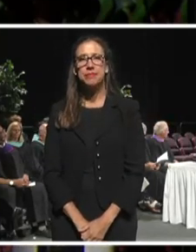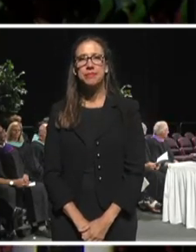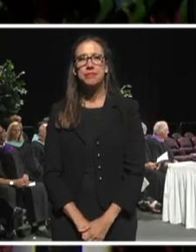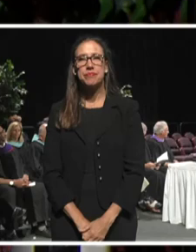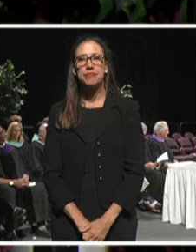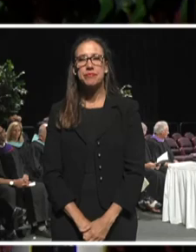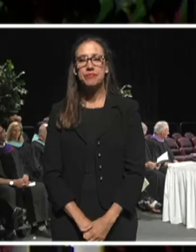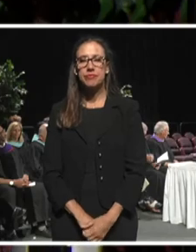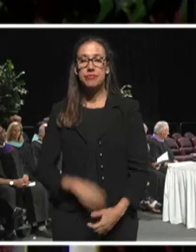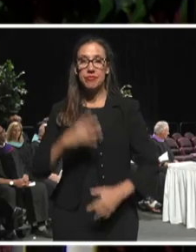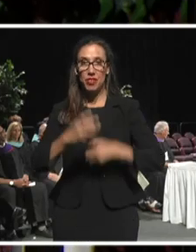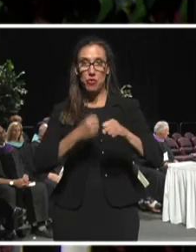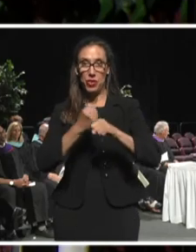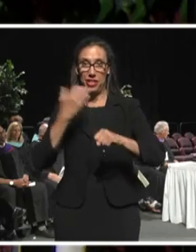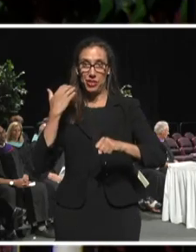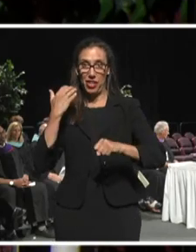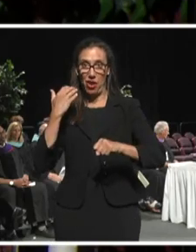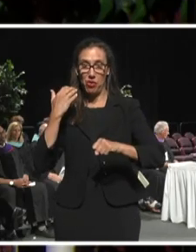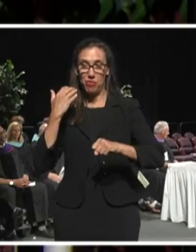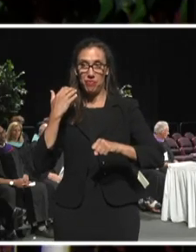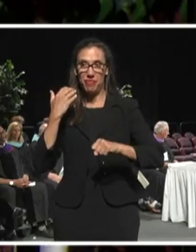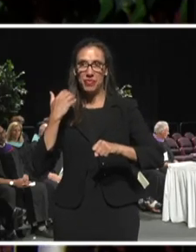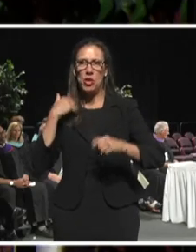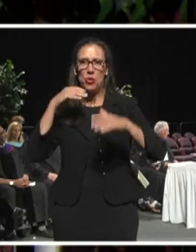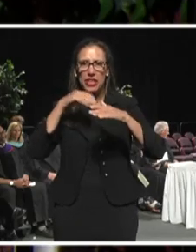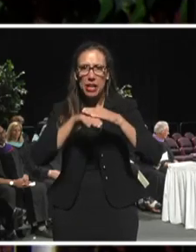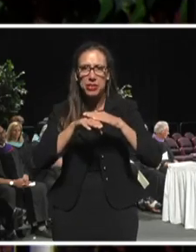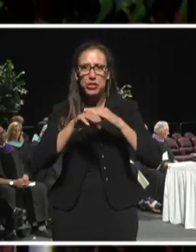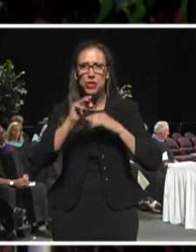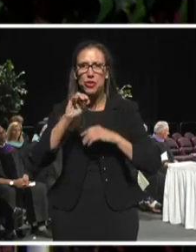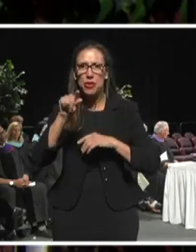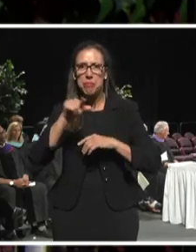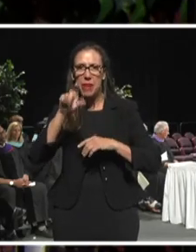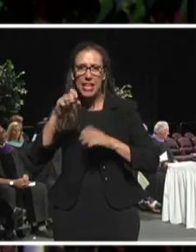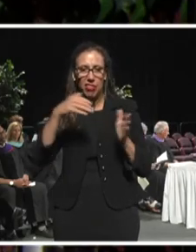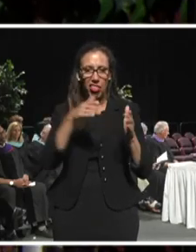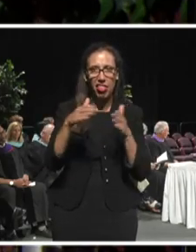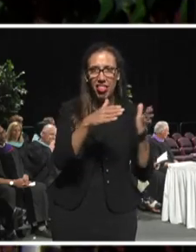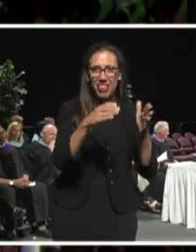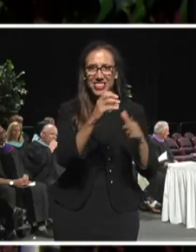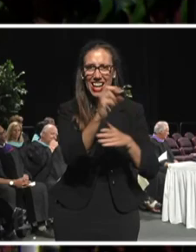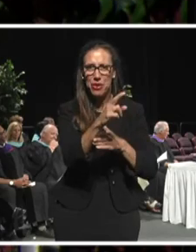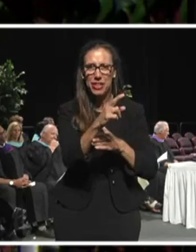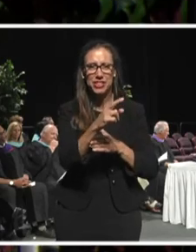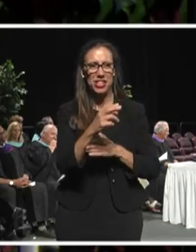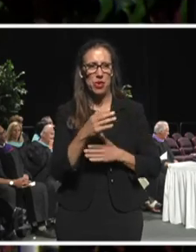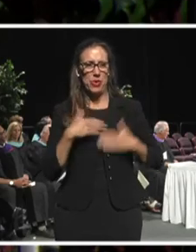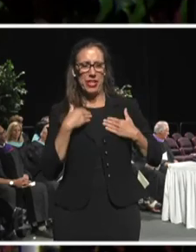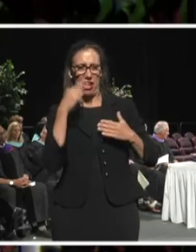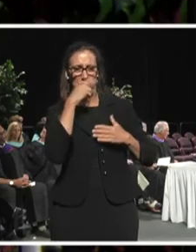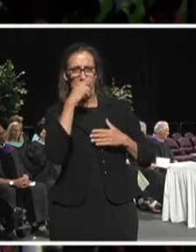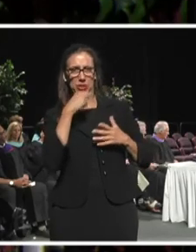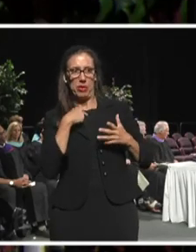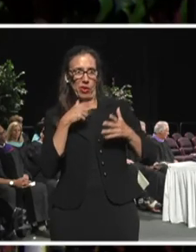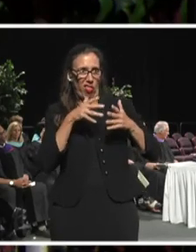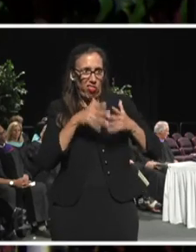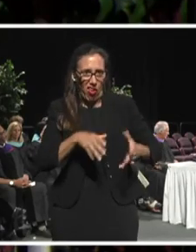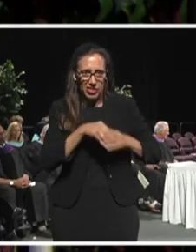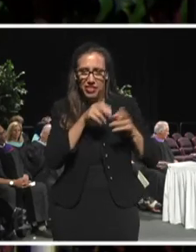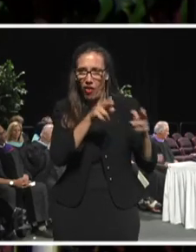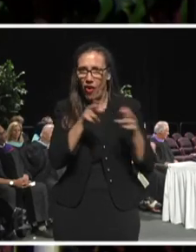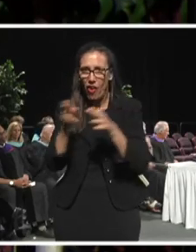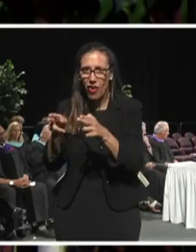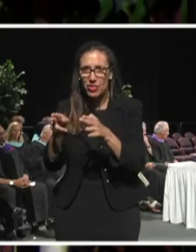It was only 4 years ago that we came to the complicated maze known as Cypress Ridge High School. As young, shy freshmen, we found ourselves lost in the